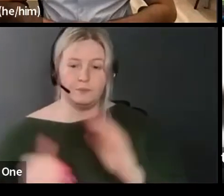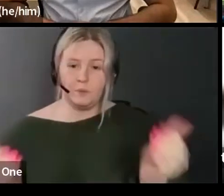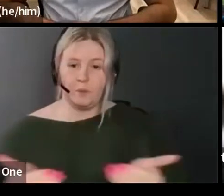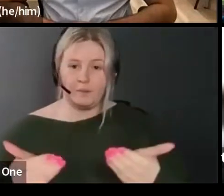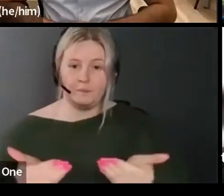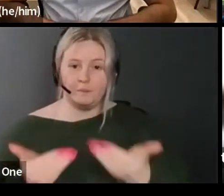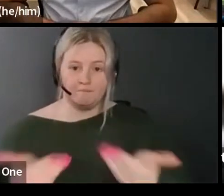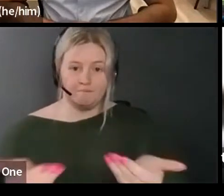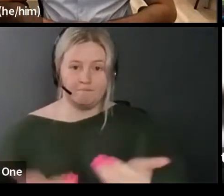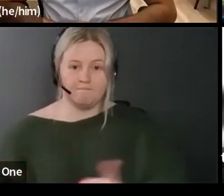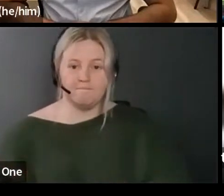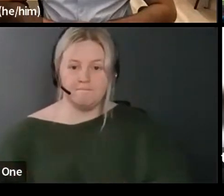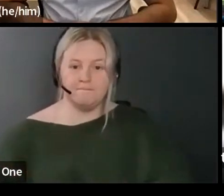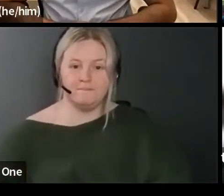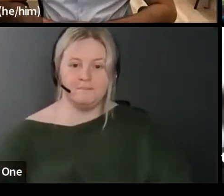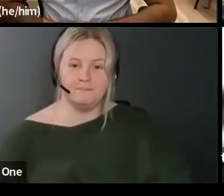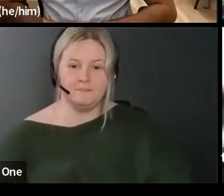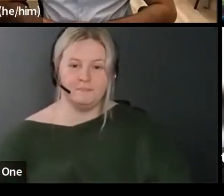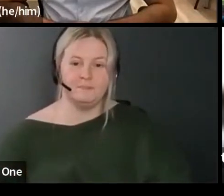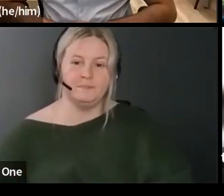friends.